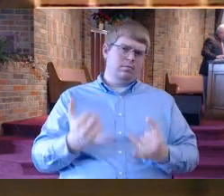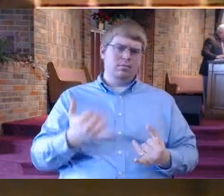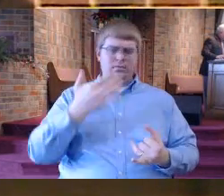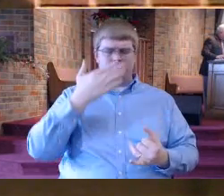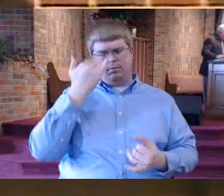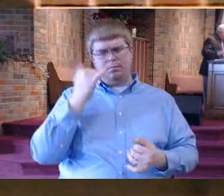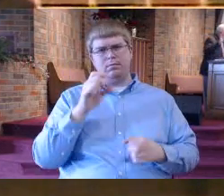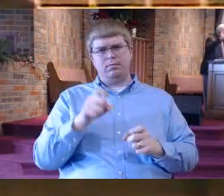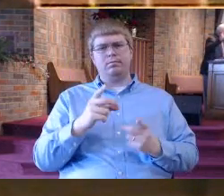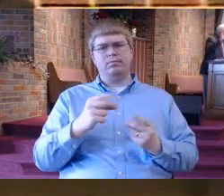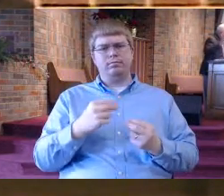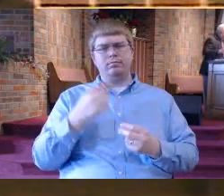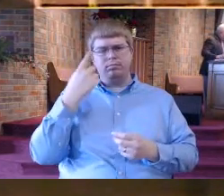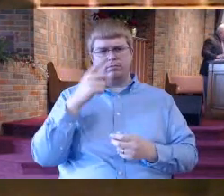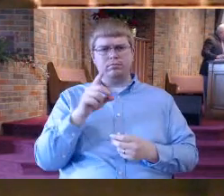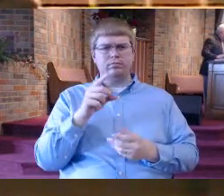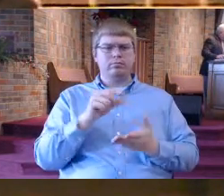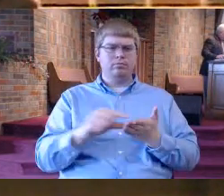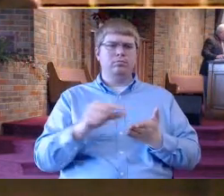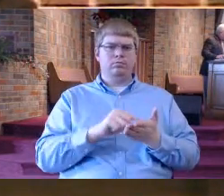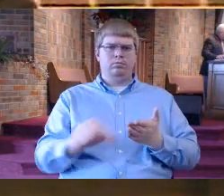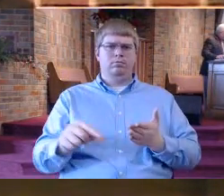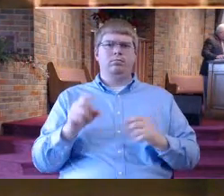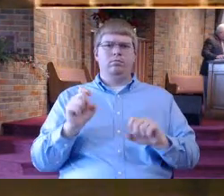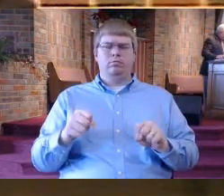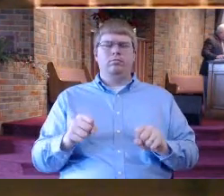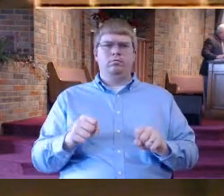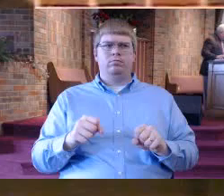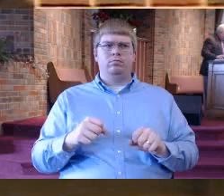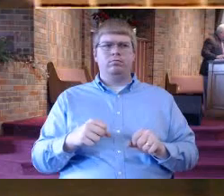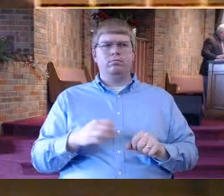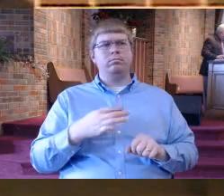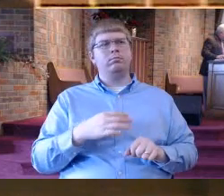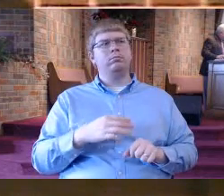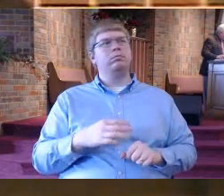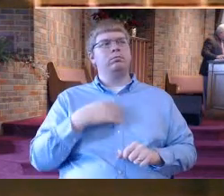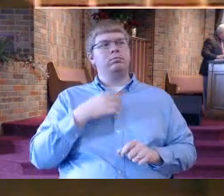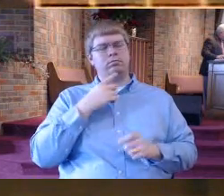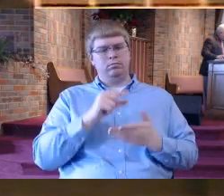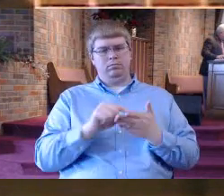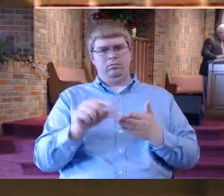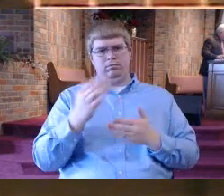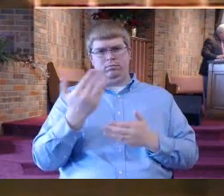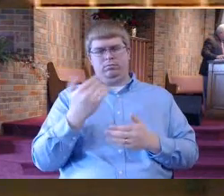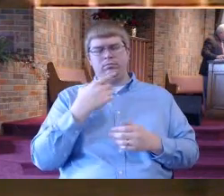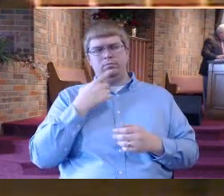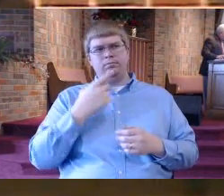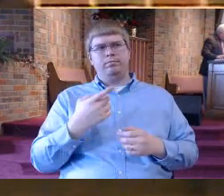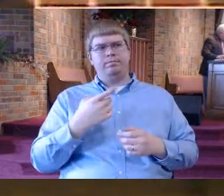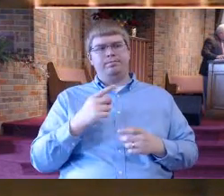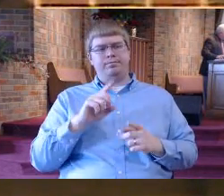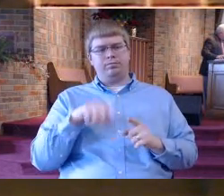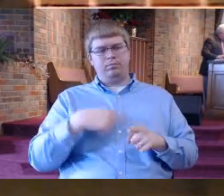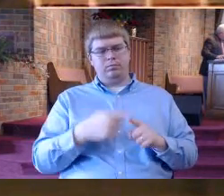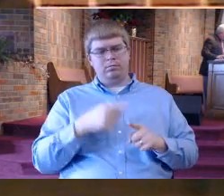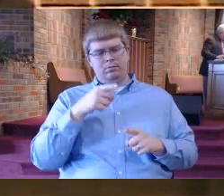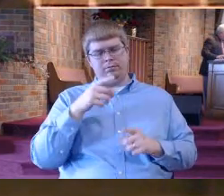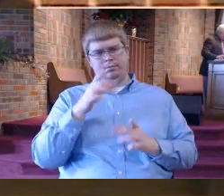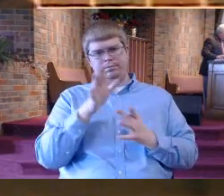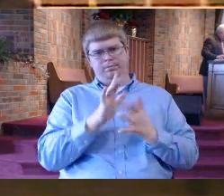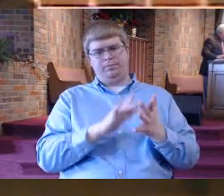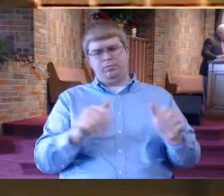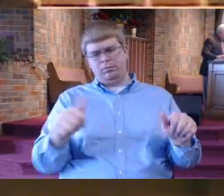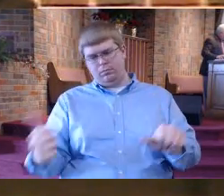all righteousness. Then he allowed him. Now verse 16, Matthew 3. When he had been